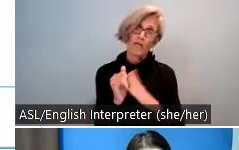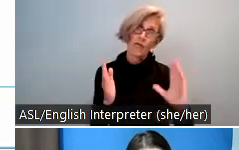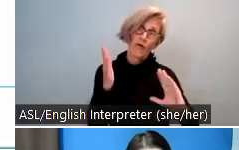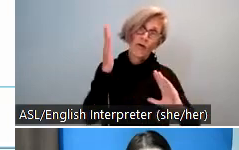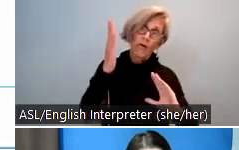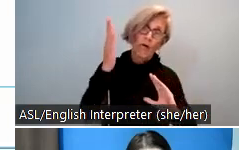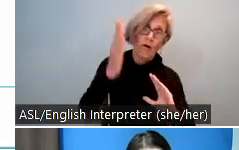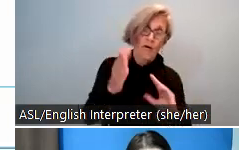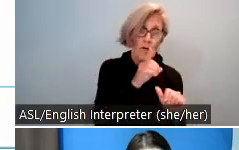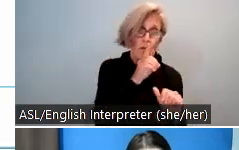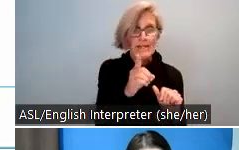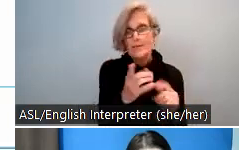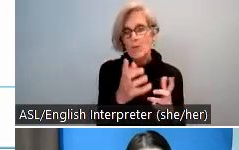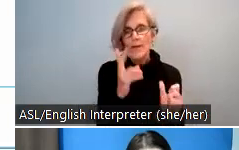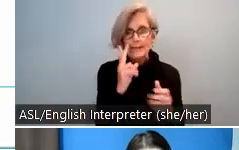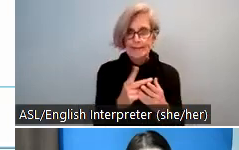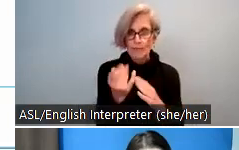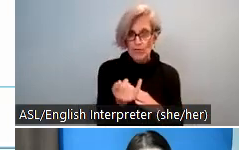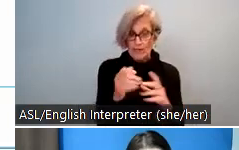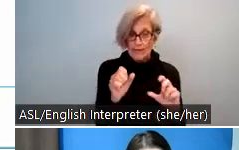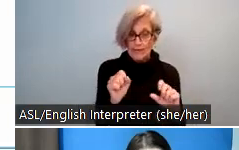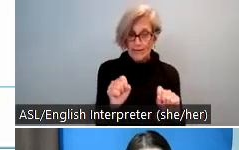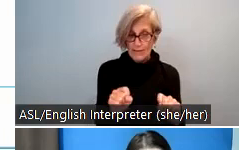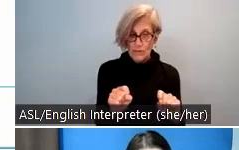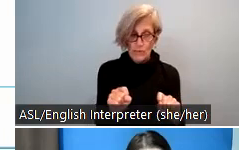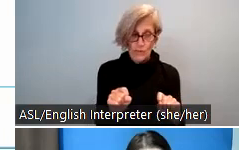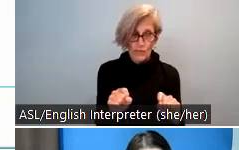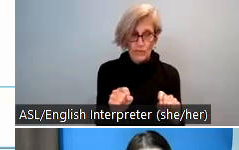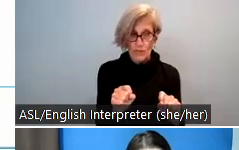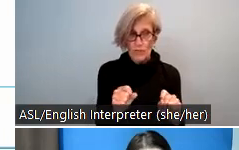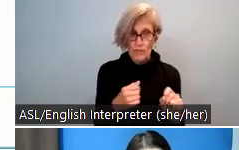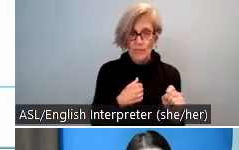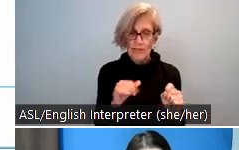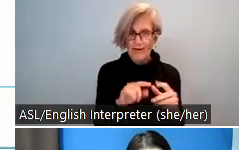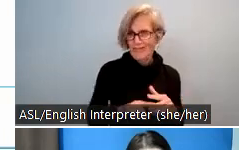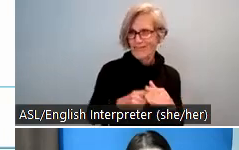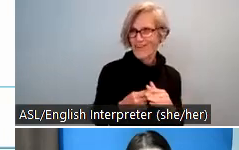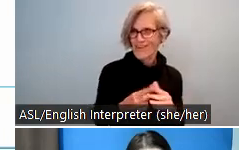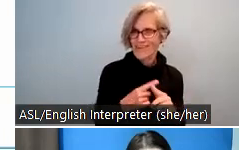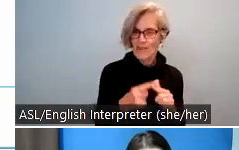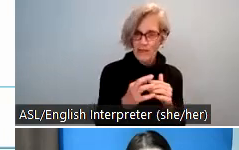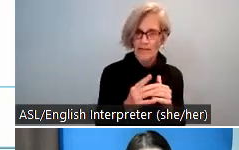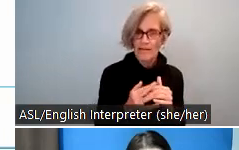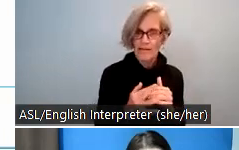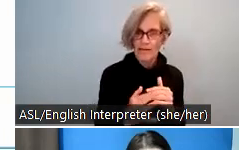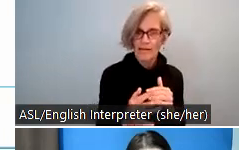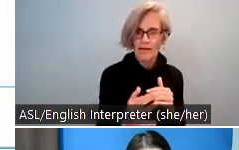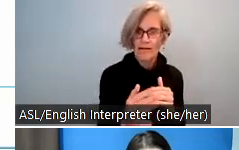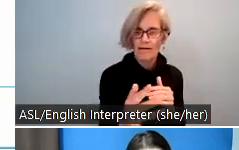see projects that can have, this would be a seeding for long-term efforts.